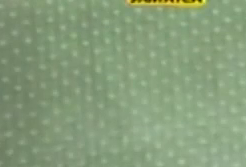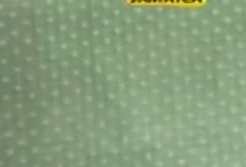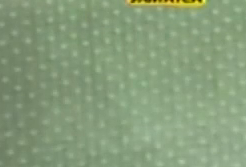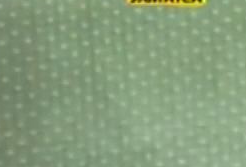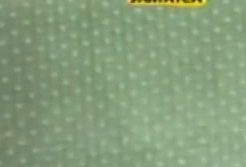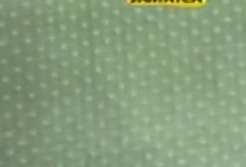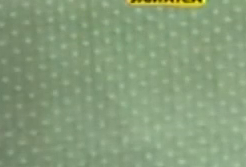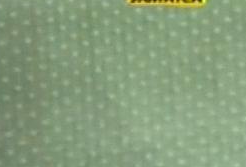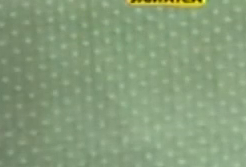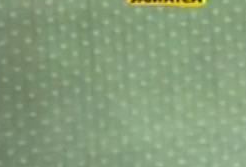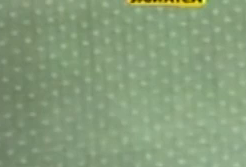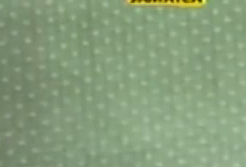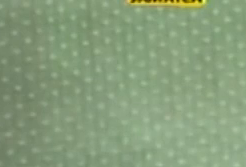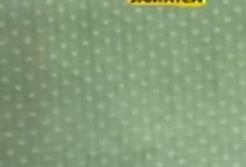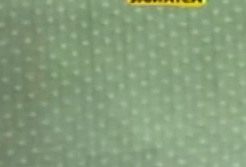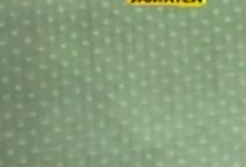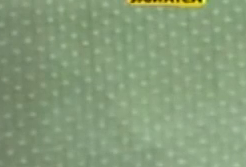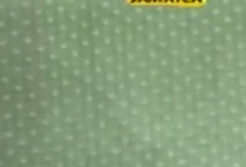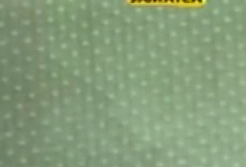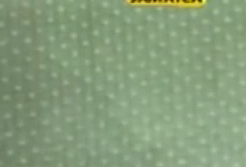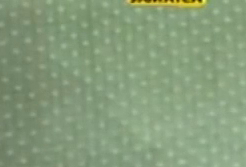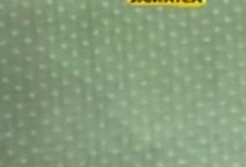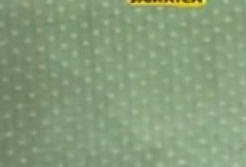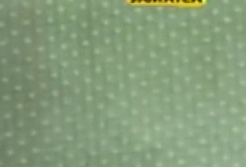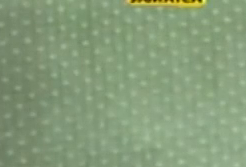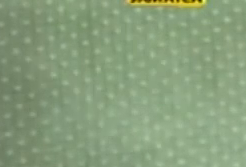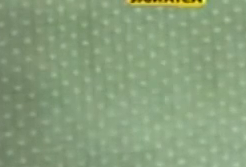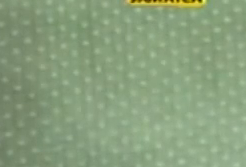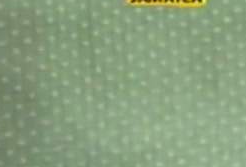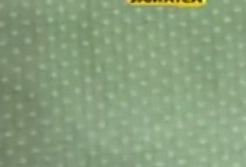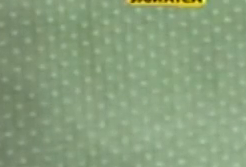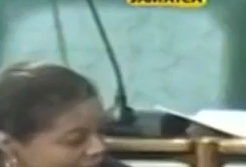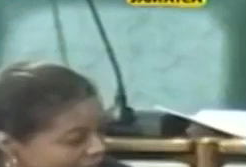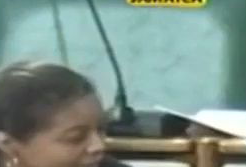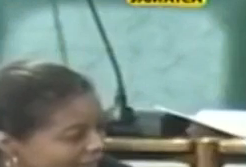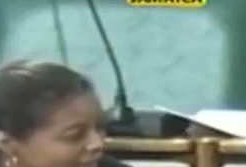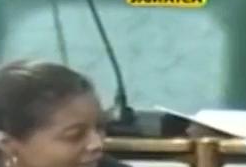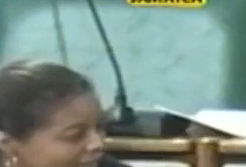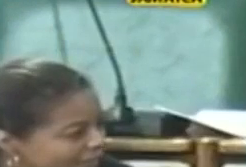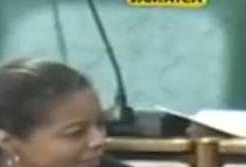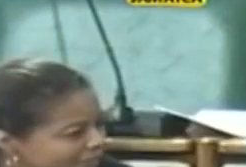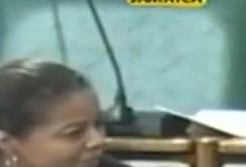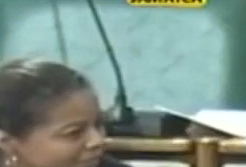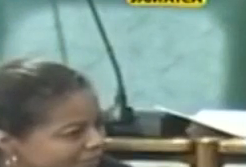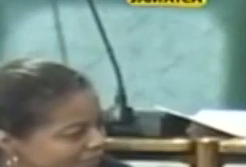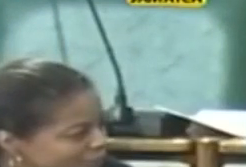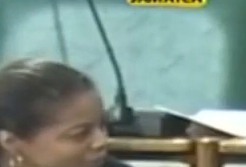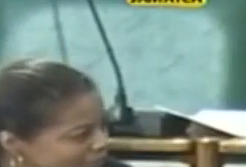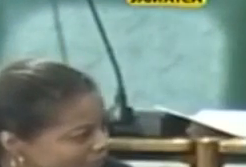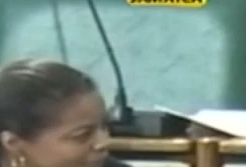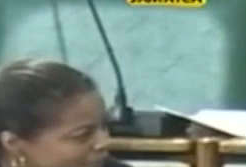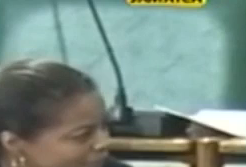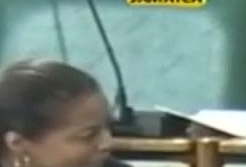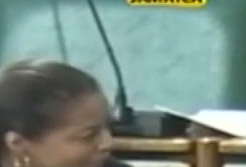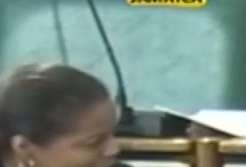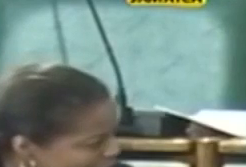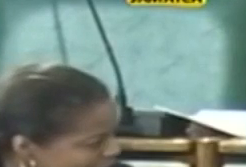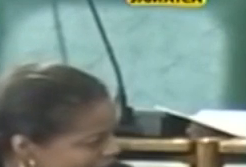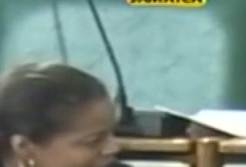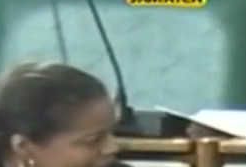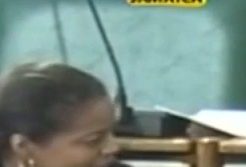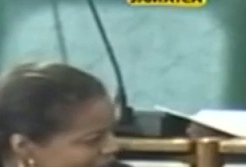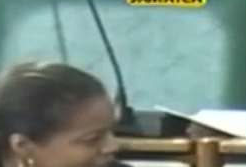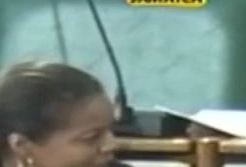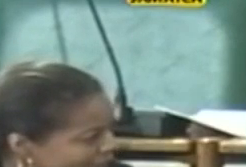Mr. Speaker, we today will have the contribution by the opposition spokesman on finance.